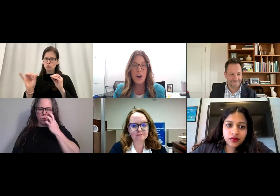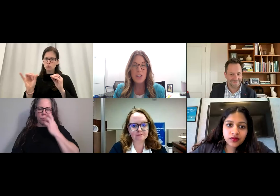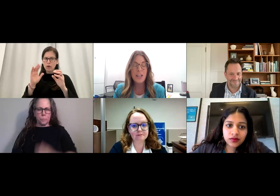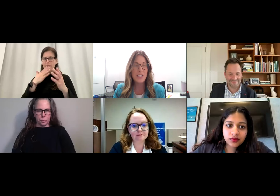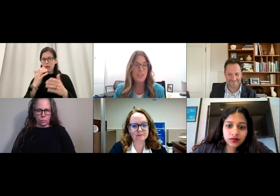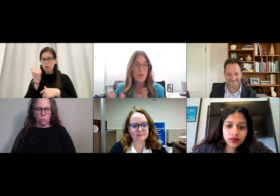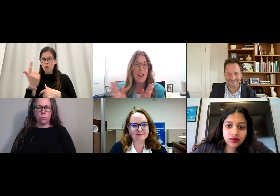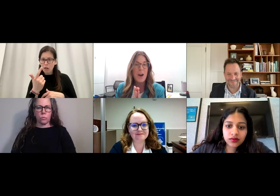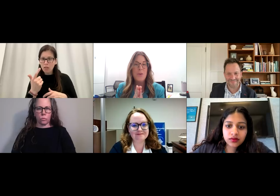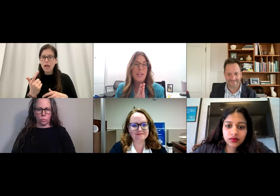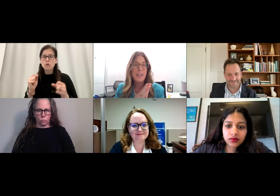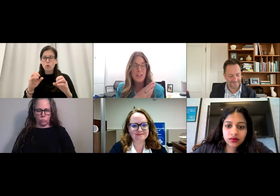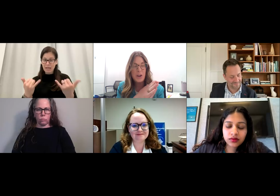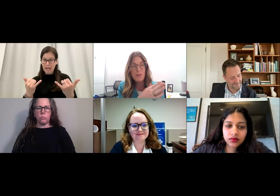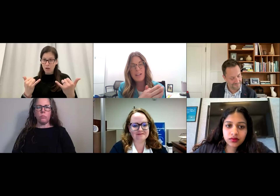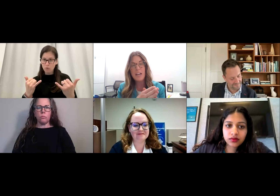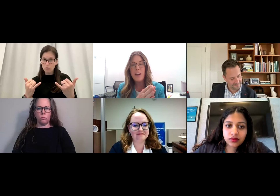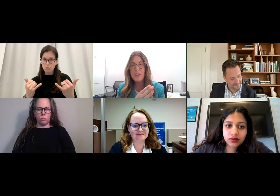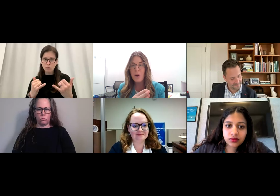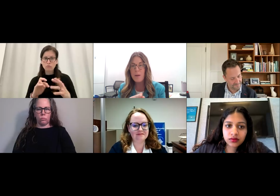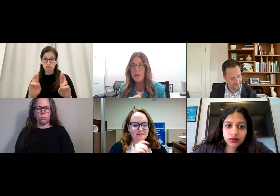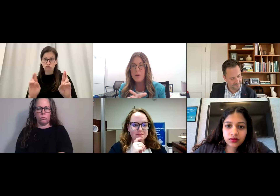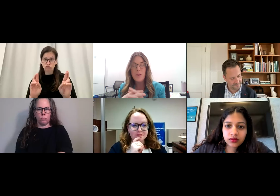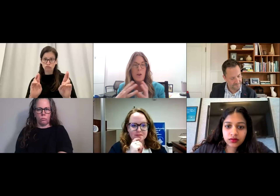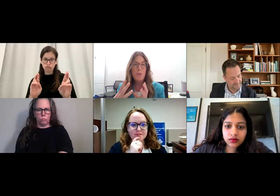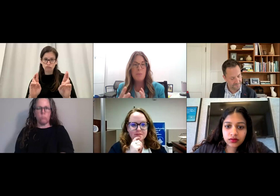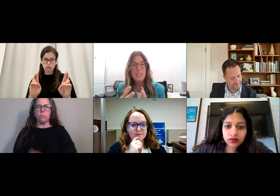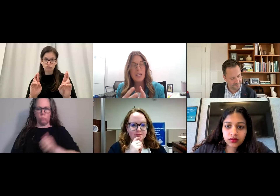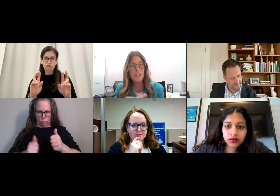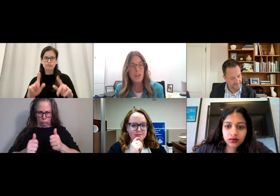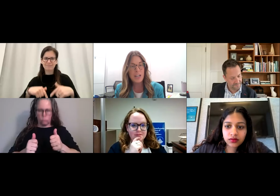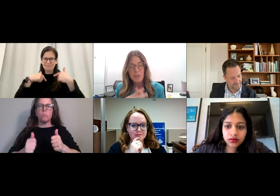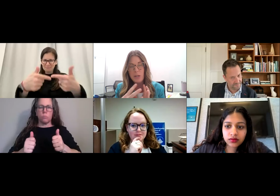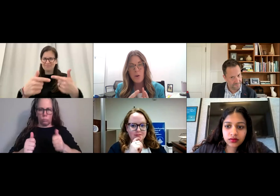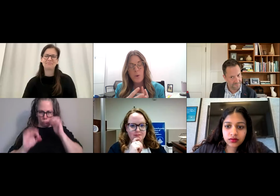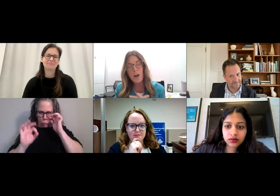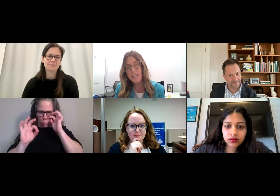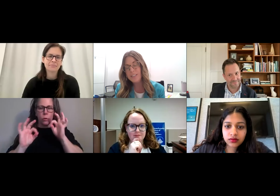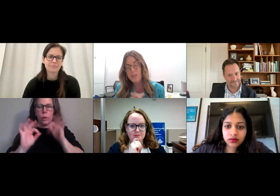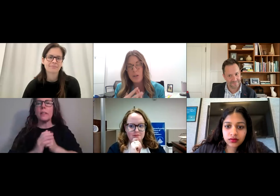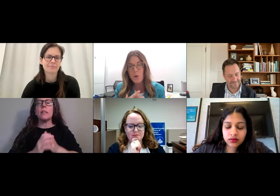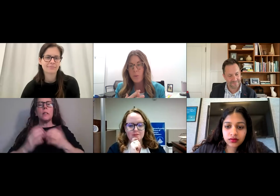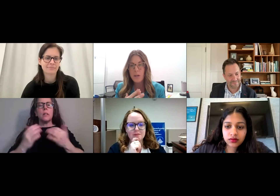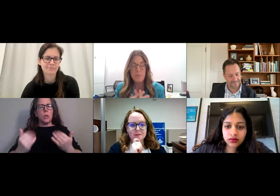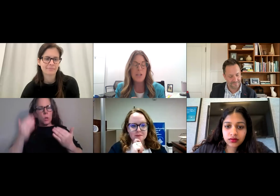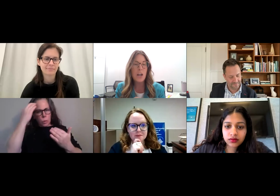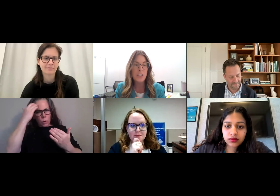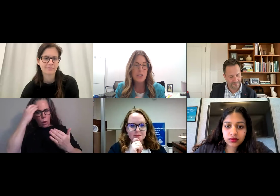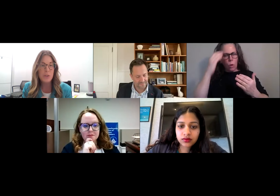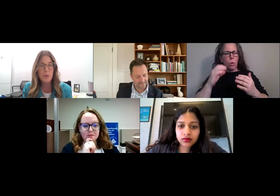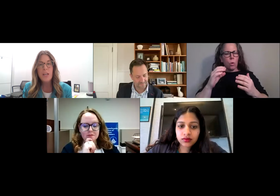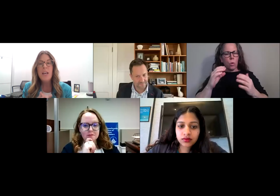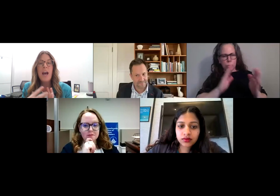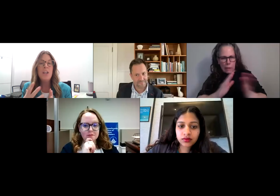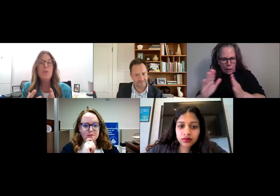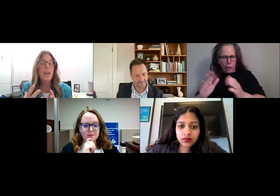thank you all. And so now we, you know, we've identified the problem. We've put together a strategy. We know who our audience is. We know who we're going to be talking